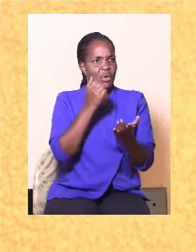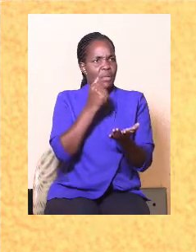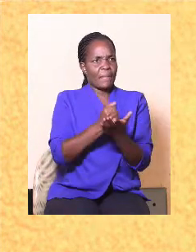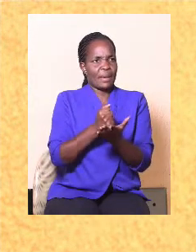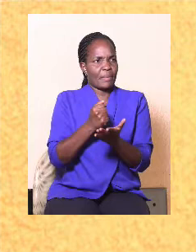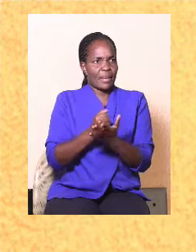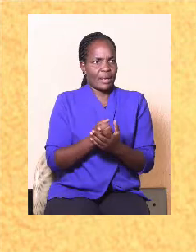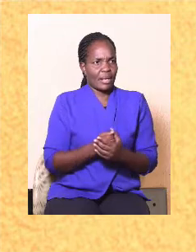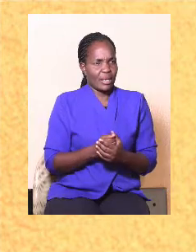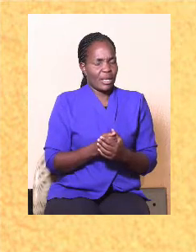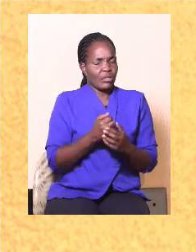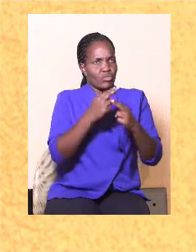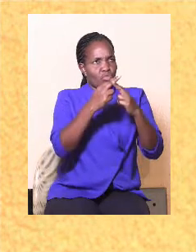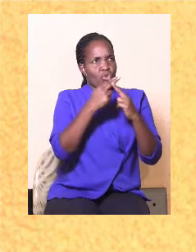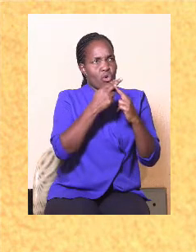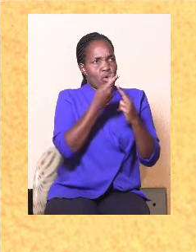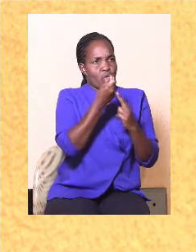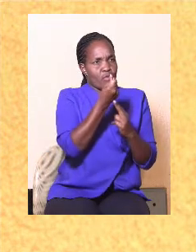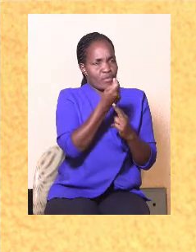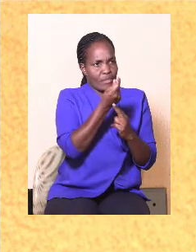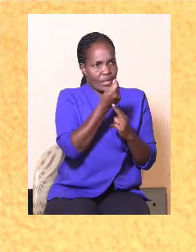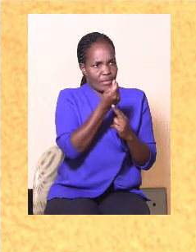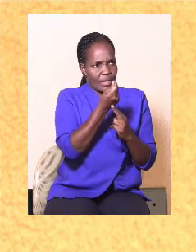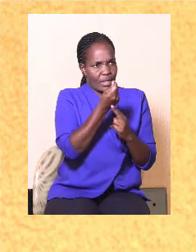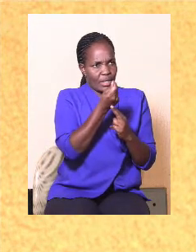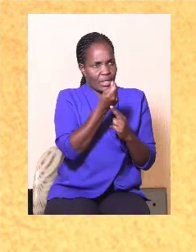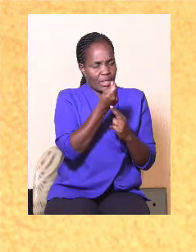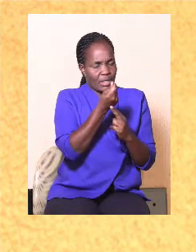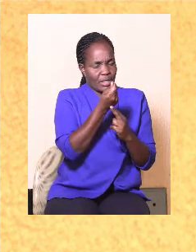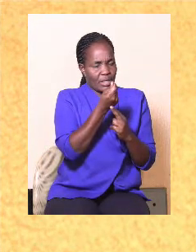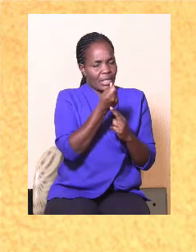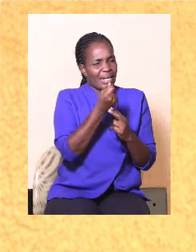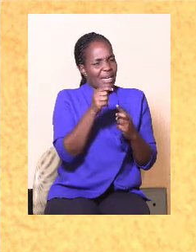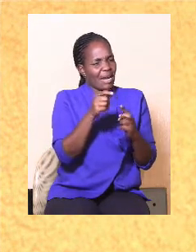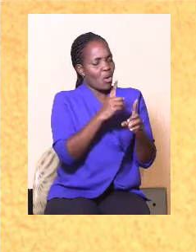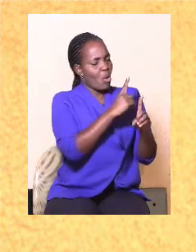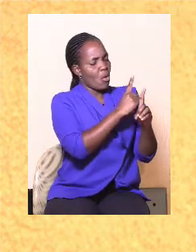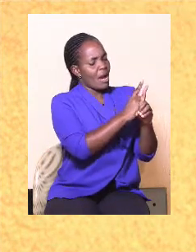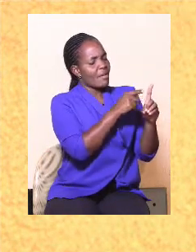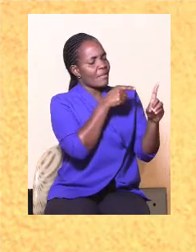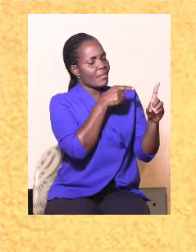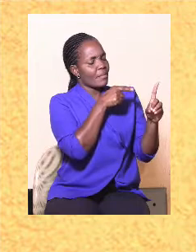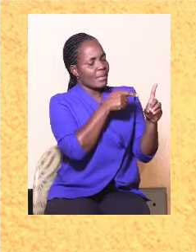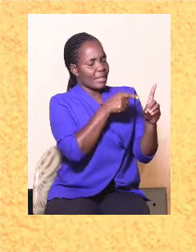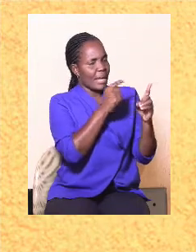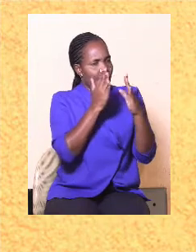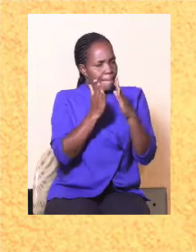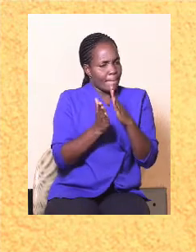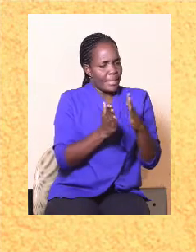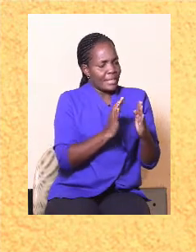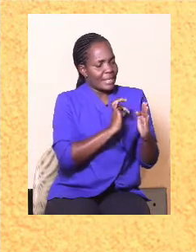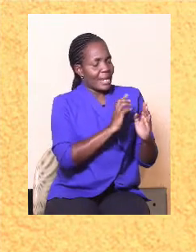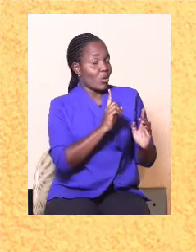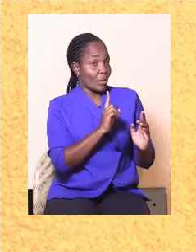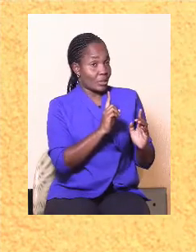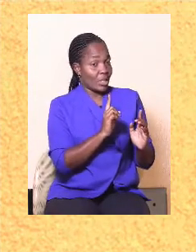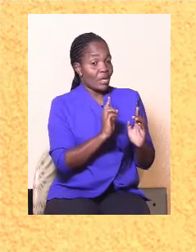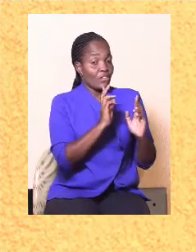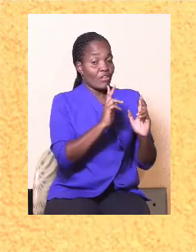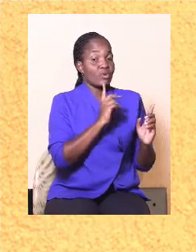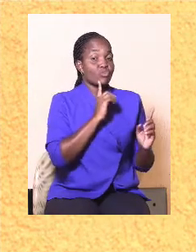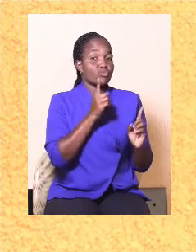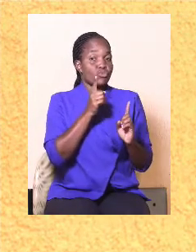it in loans to sustain themselves. What efforts have the government so far made to make sure that those who go to the banks, I